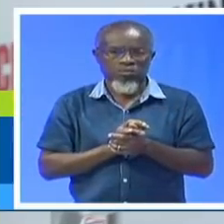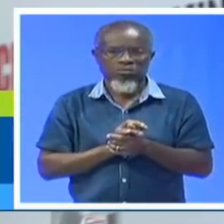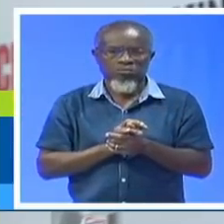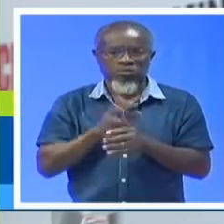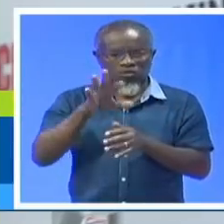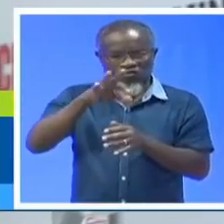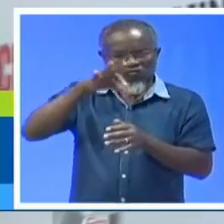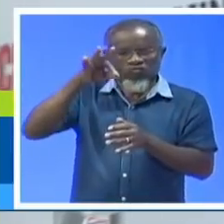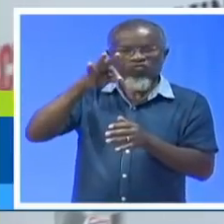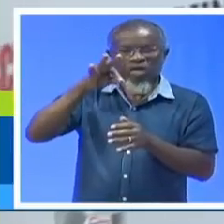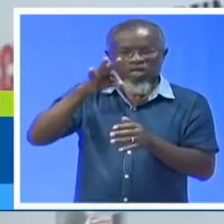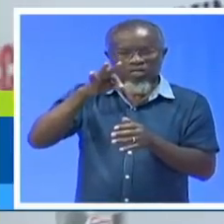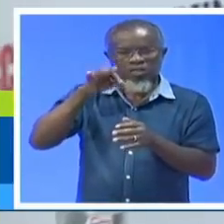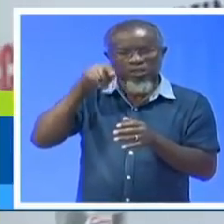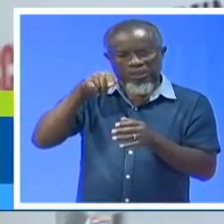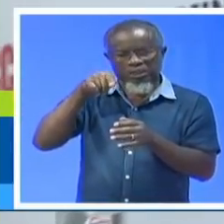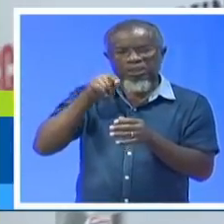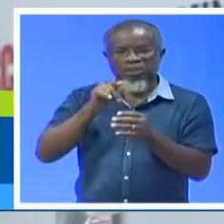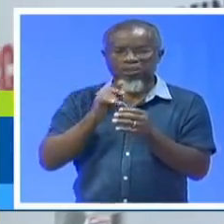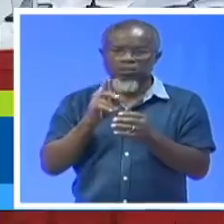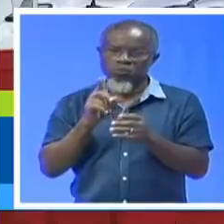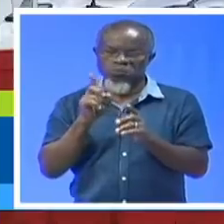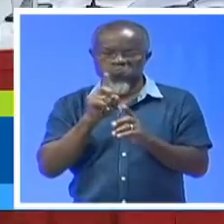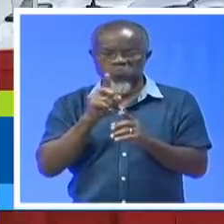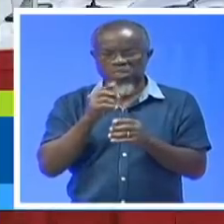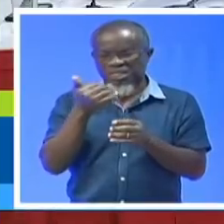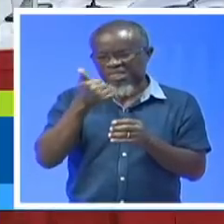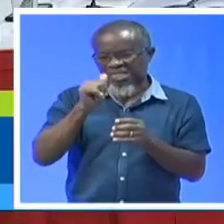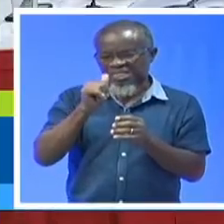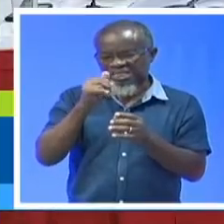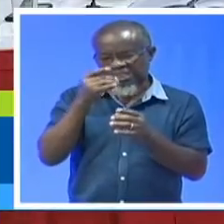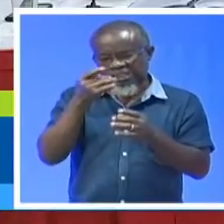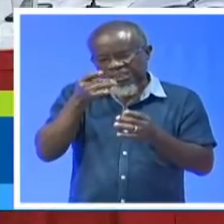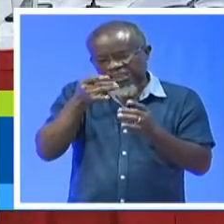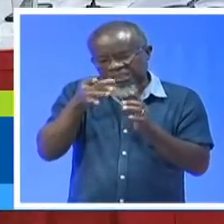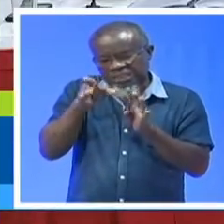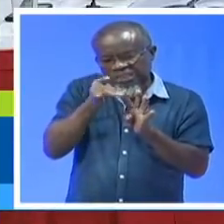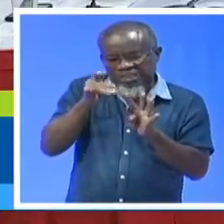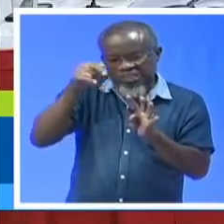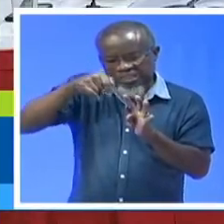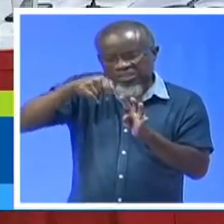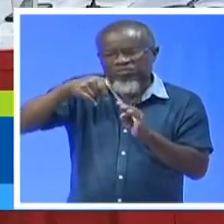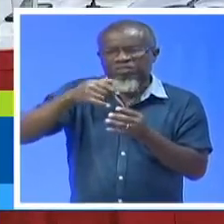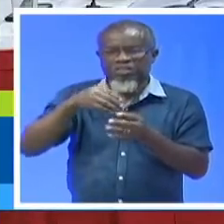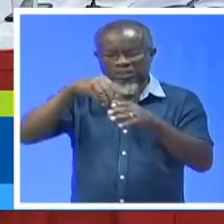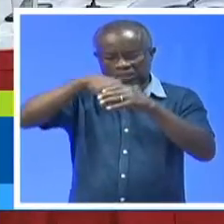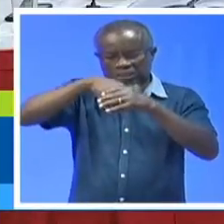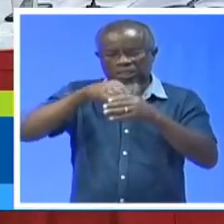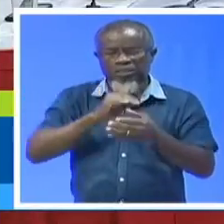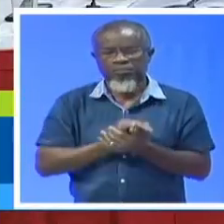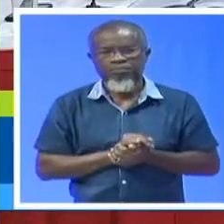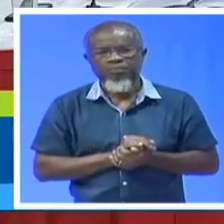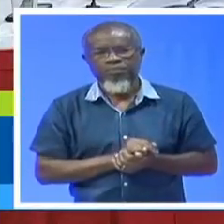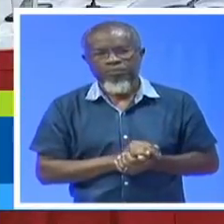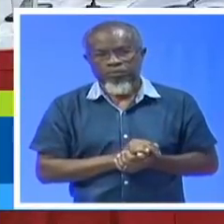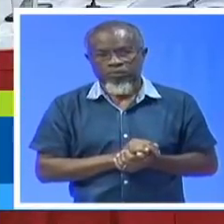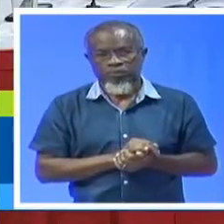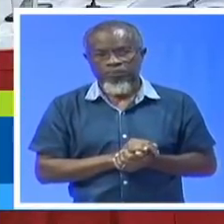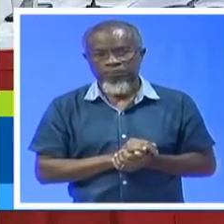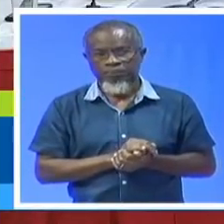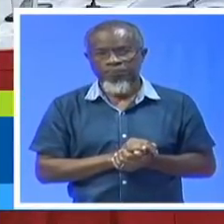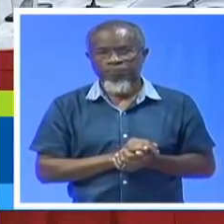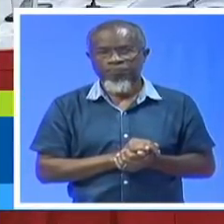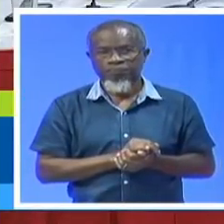for. Thank you, Dr. Hines, and we come back to our reporters. We go to Guardian Media